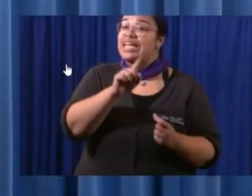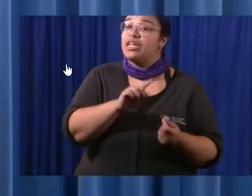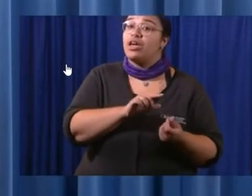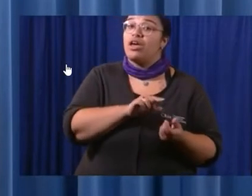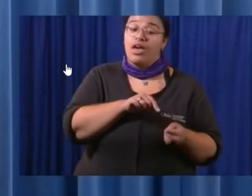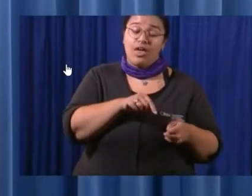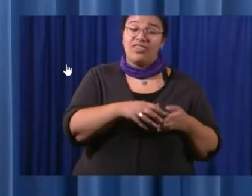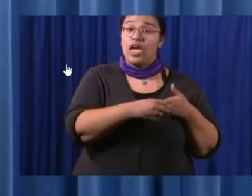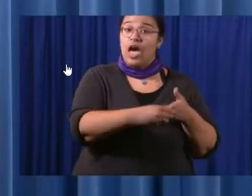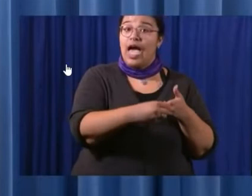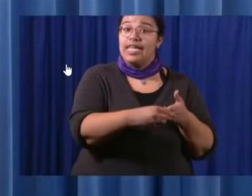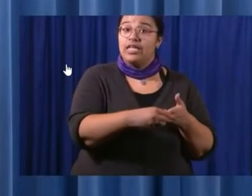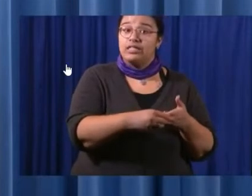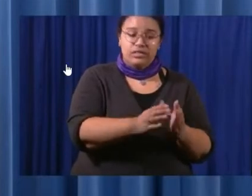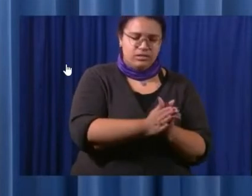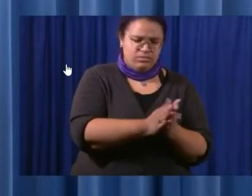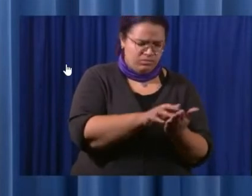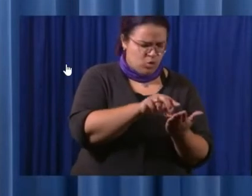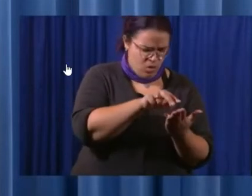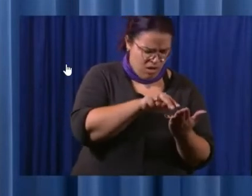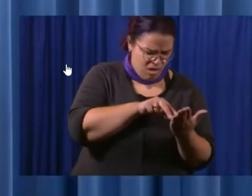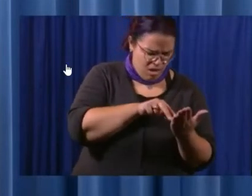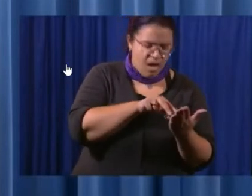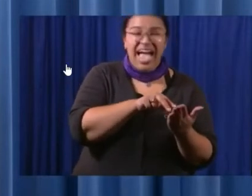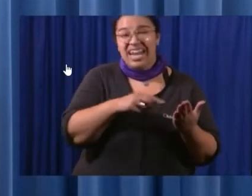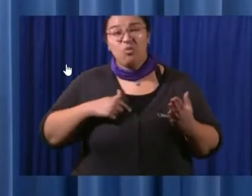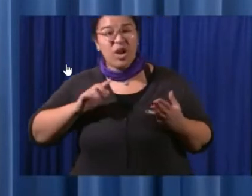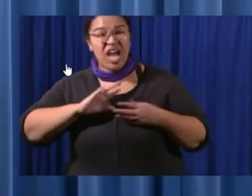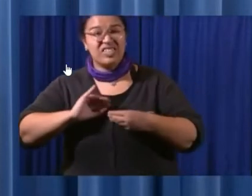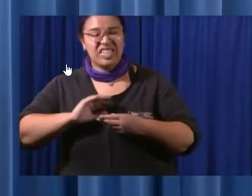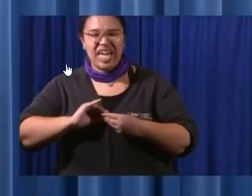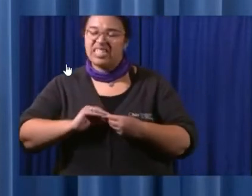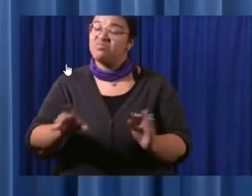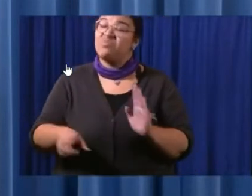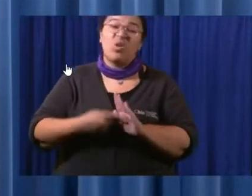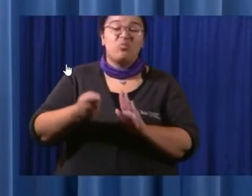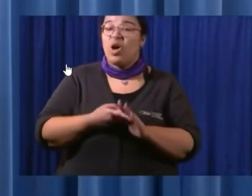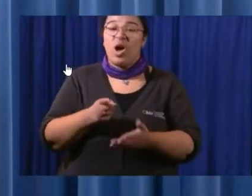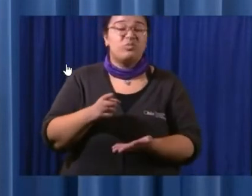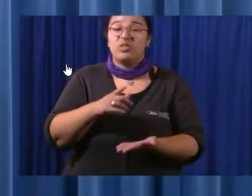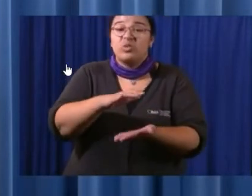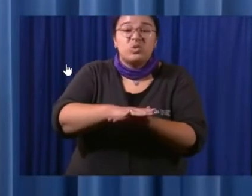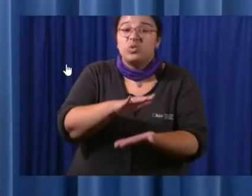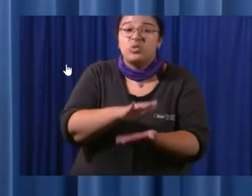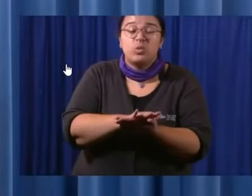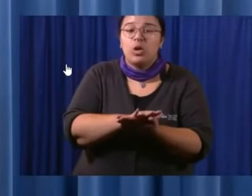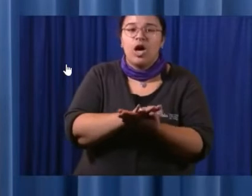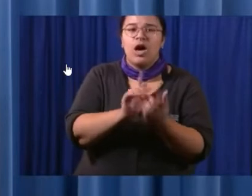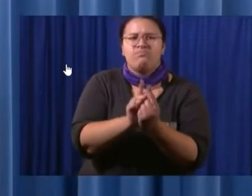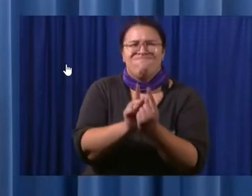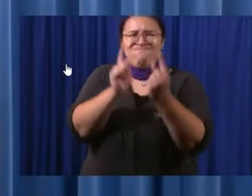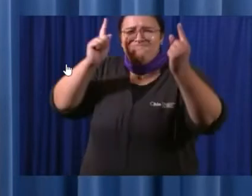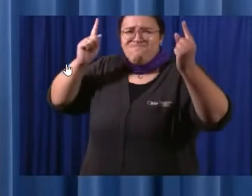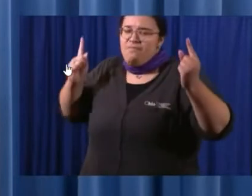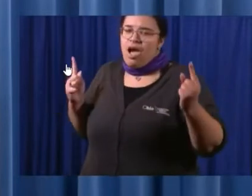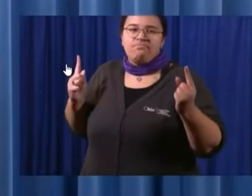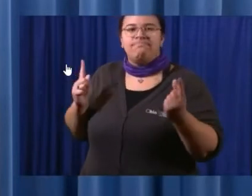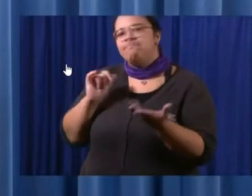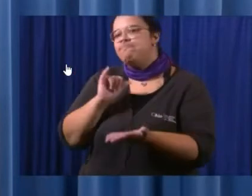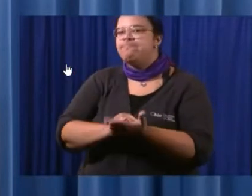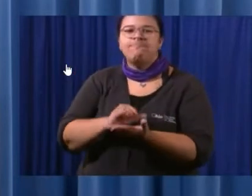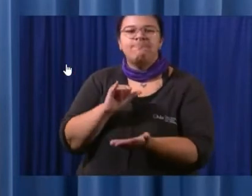there are times when you're not going to be able to maintain that distancing in a school setting. So it's, as I said, it's a matter